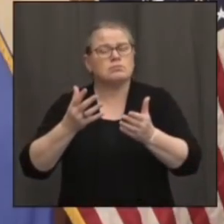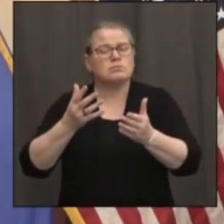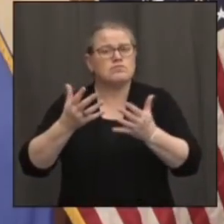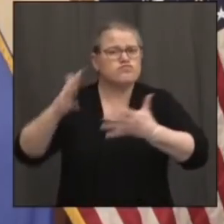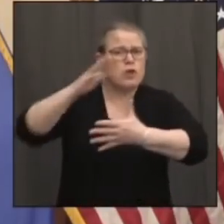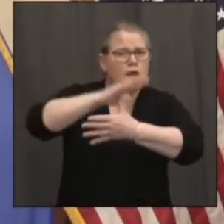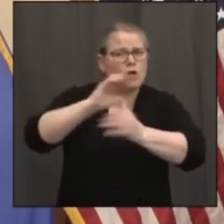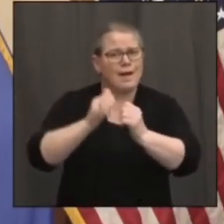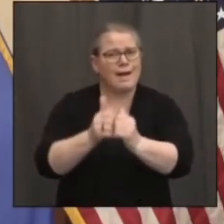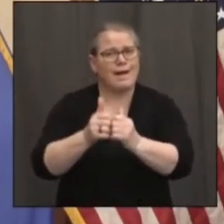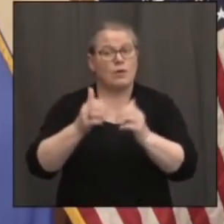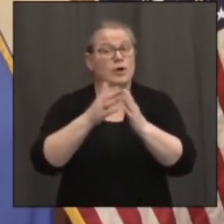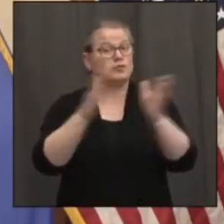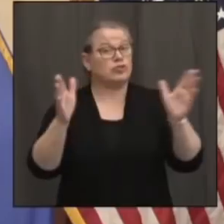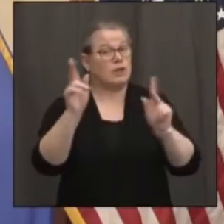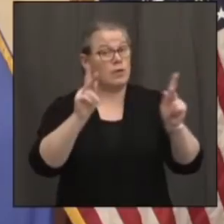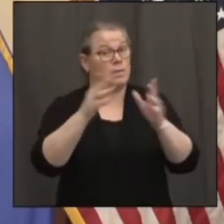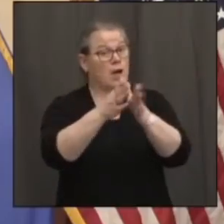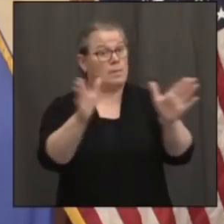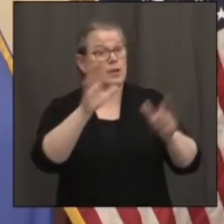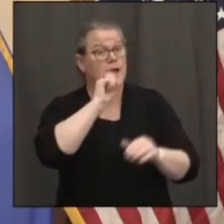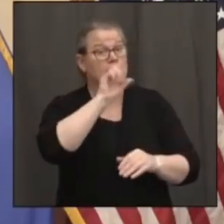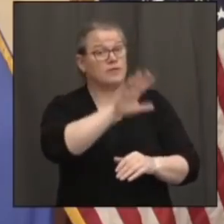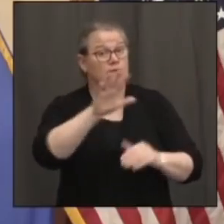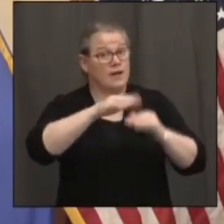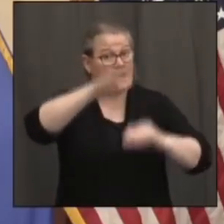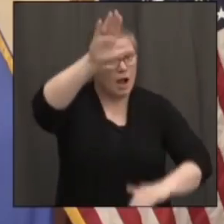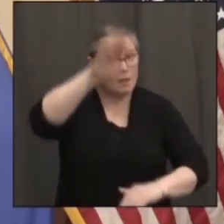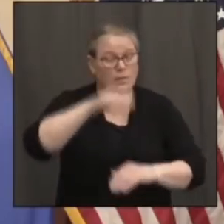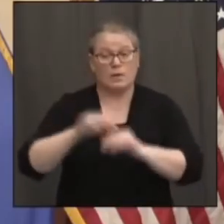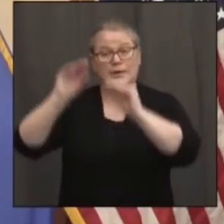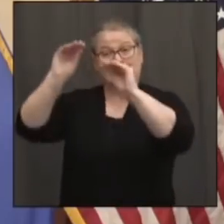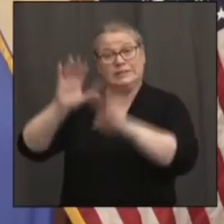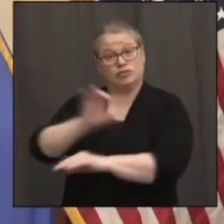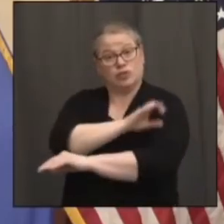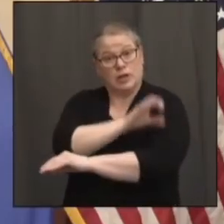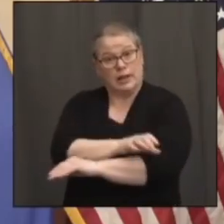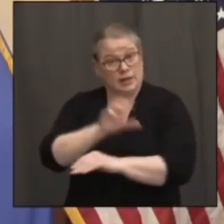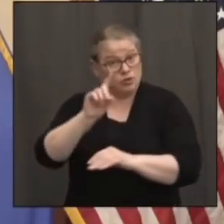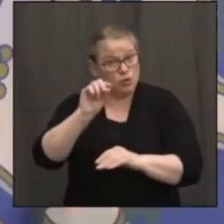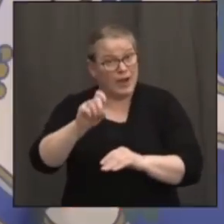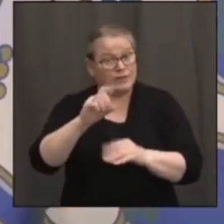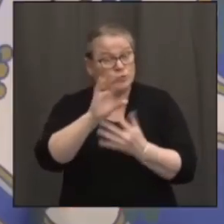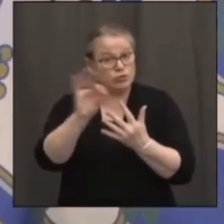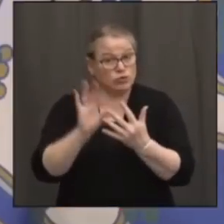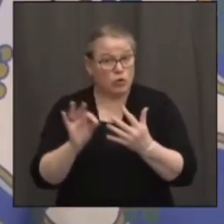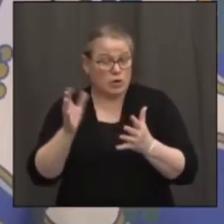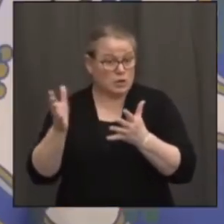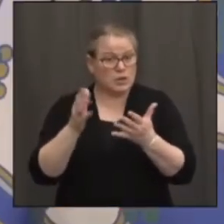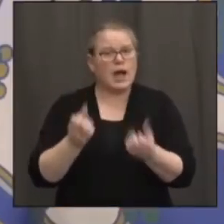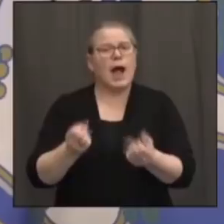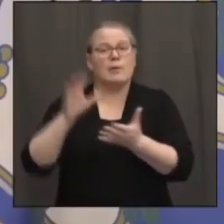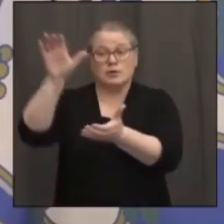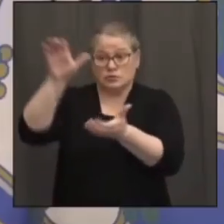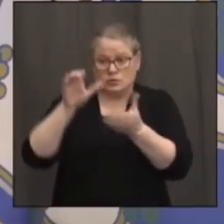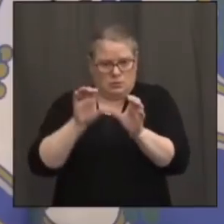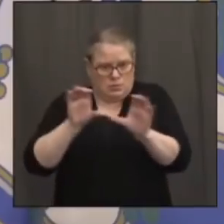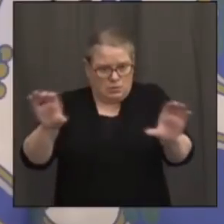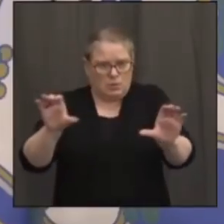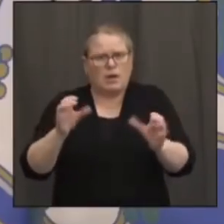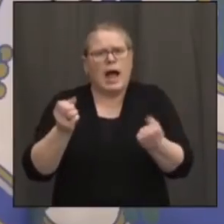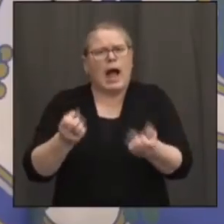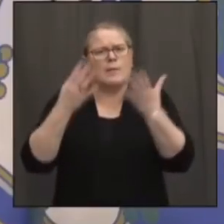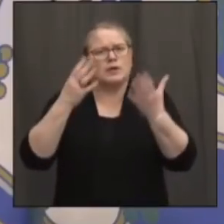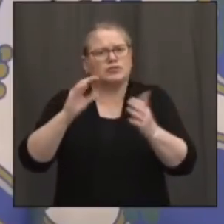the general public 55 and older? Are you having to make choices? Well, we have a set aside, as you know, for